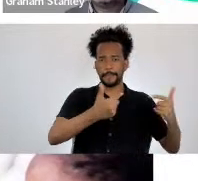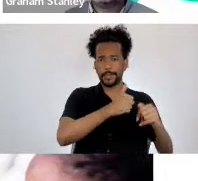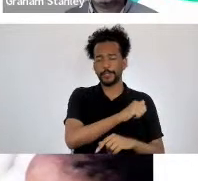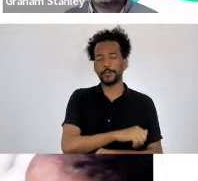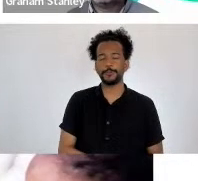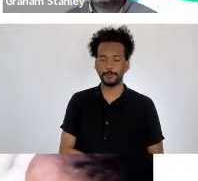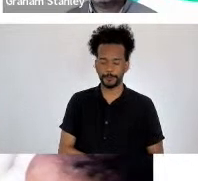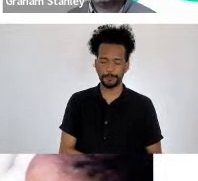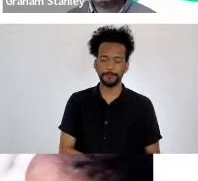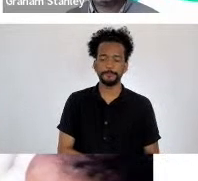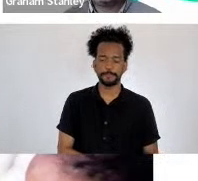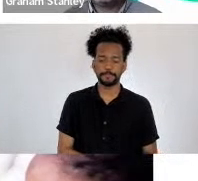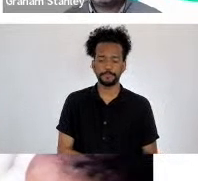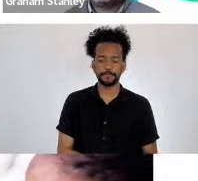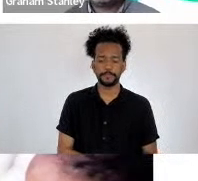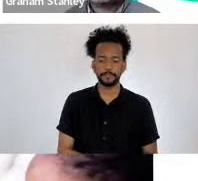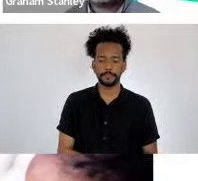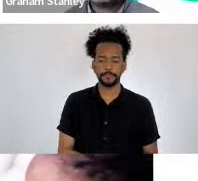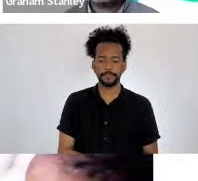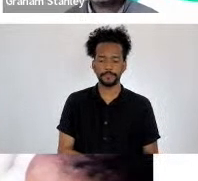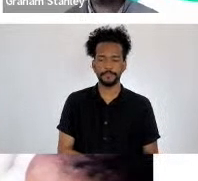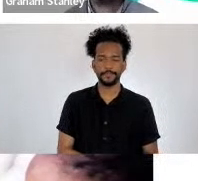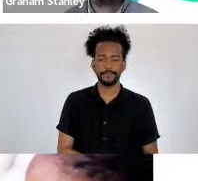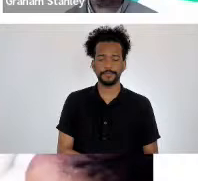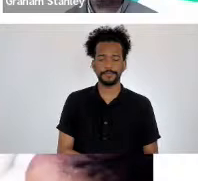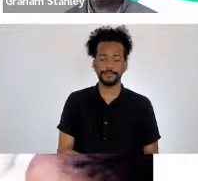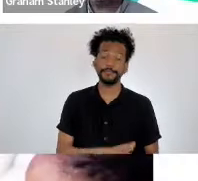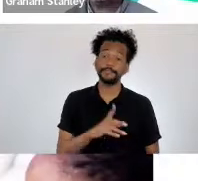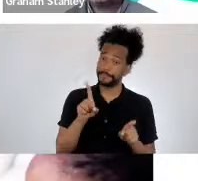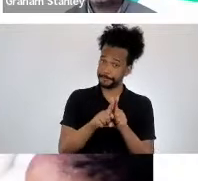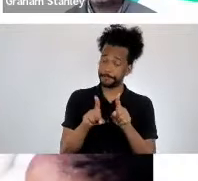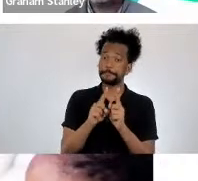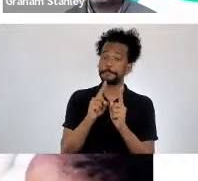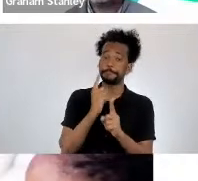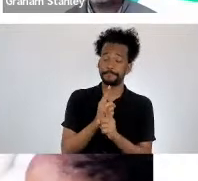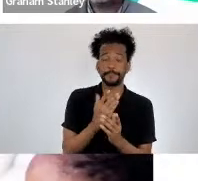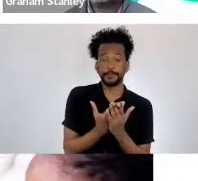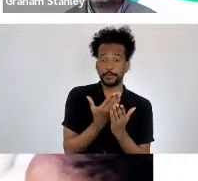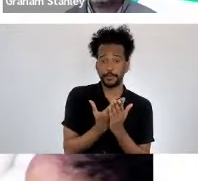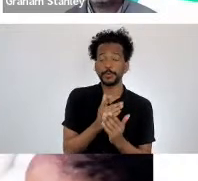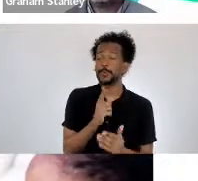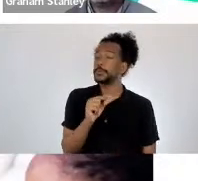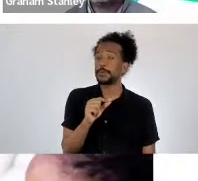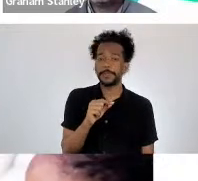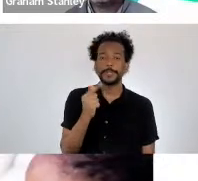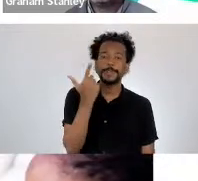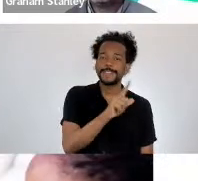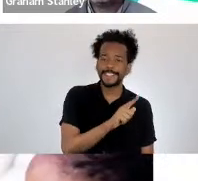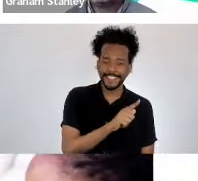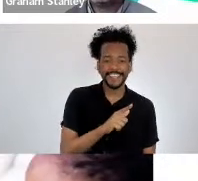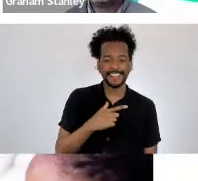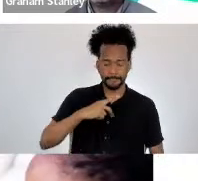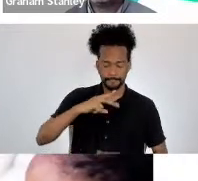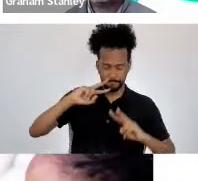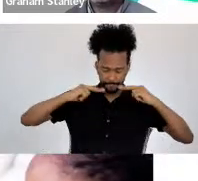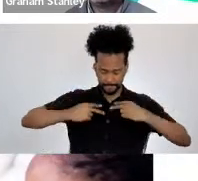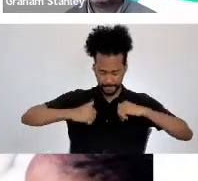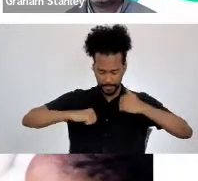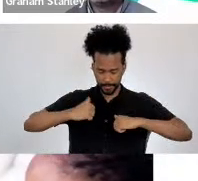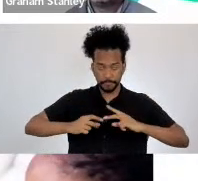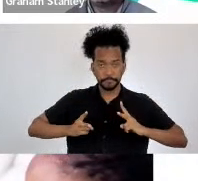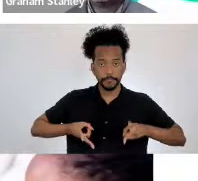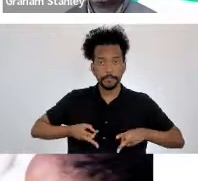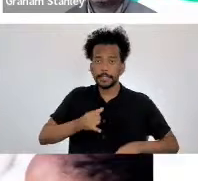We also looked at studies using AI to promote self-regulation. Self-regulation is the learner's ability to manage and control